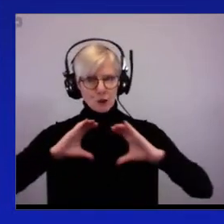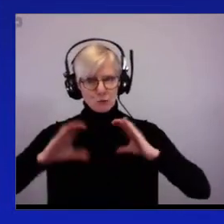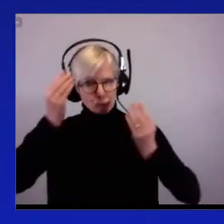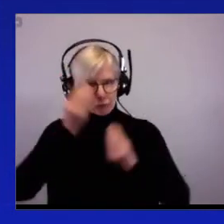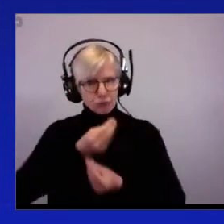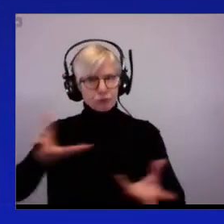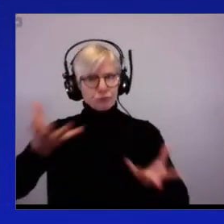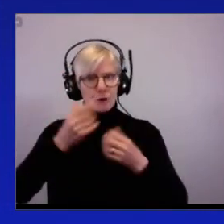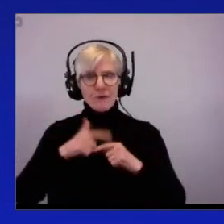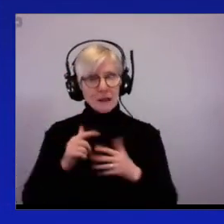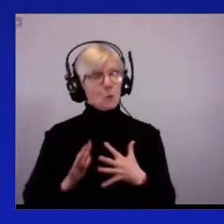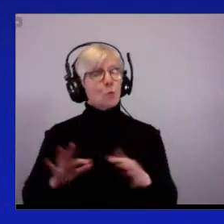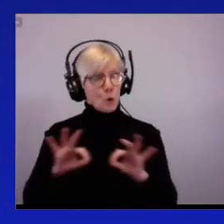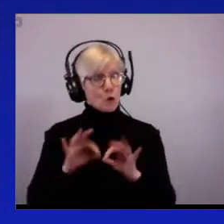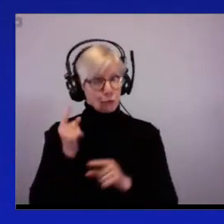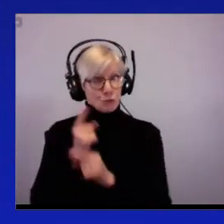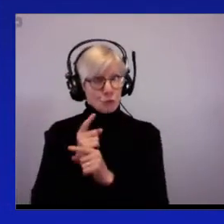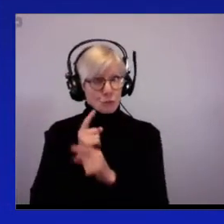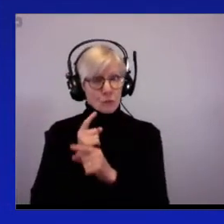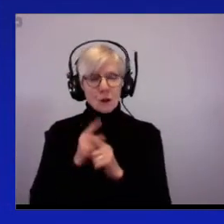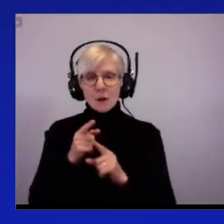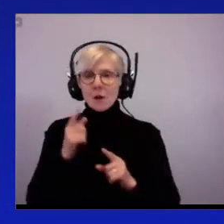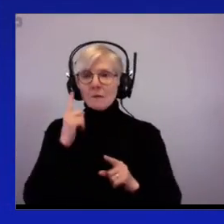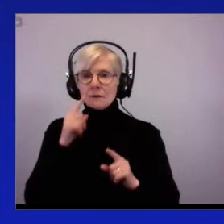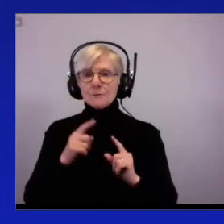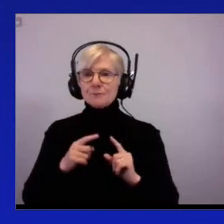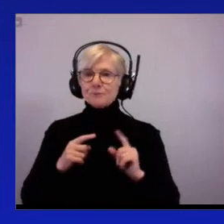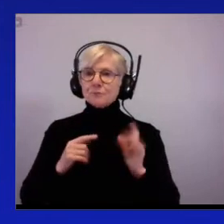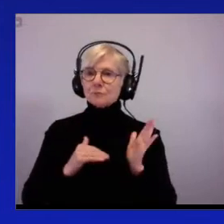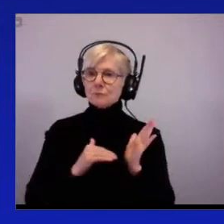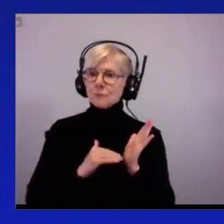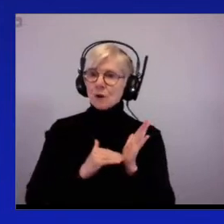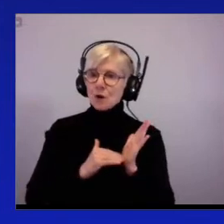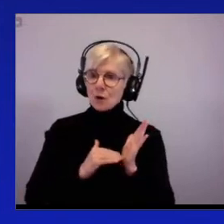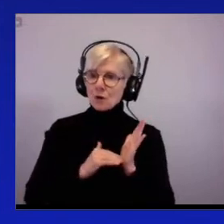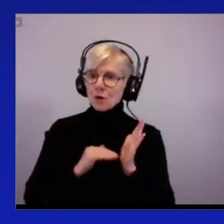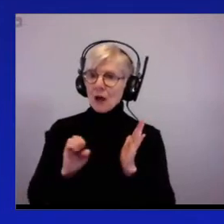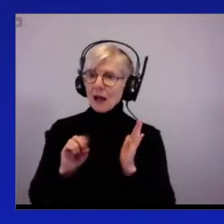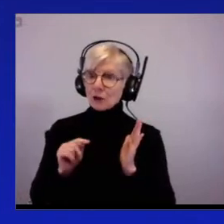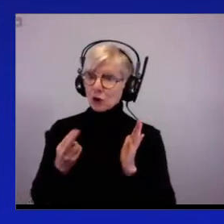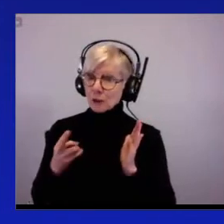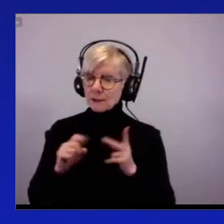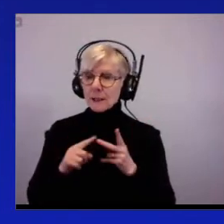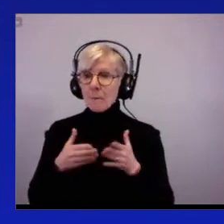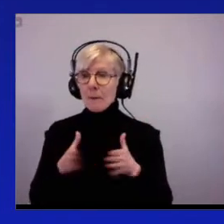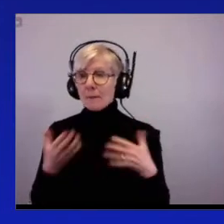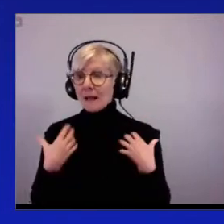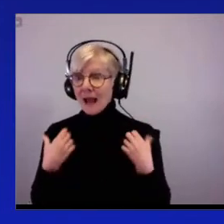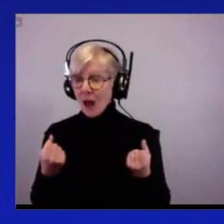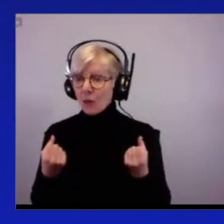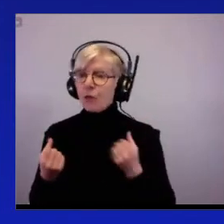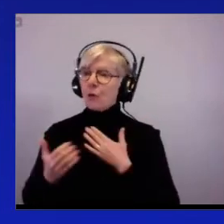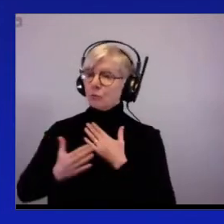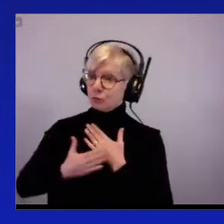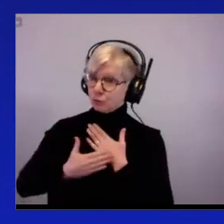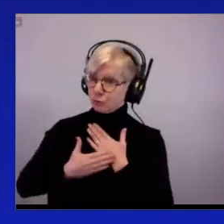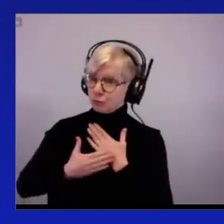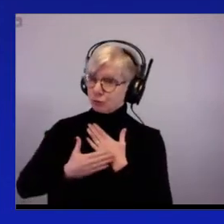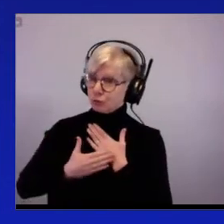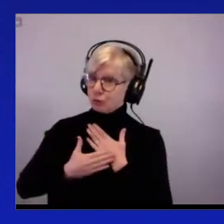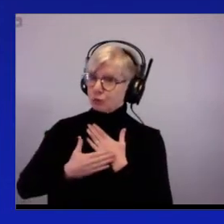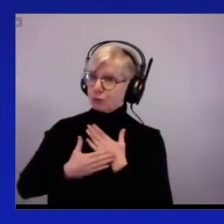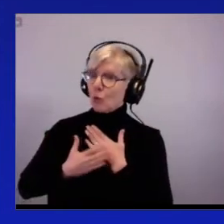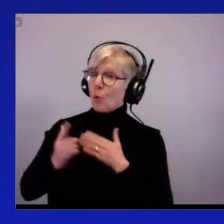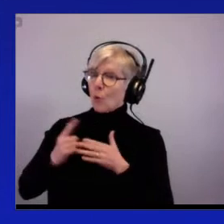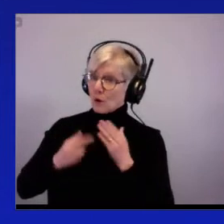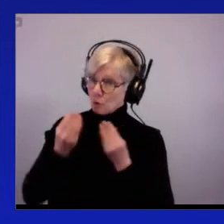want to ensure that from a medical standpoint, Dr. Etches and Public Health are giving us the right information to communicate. Our